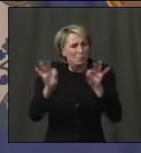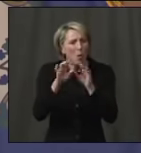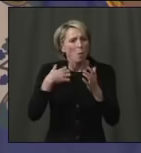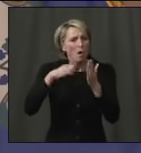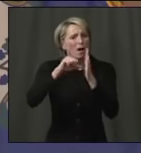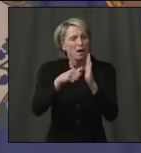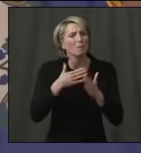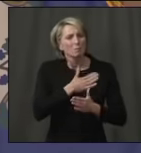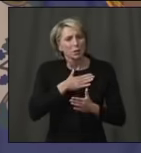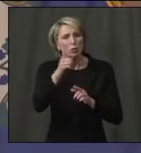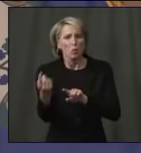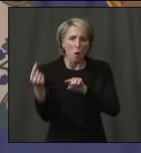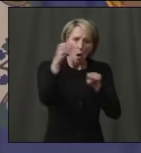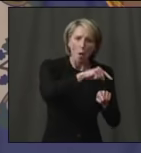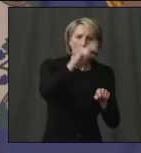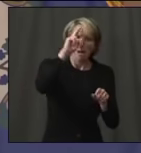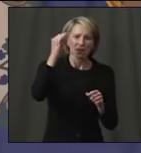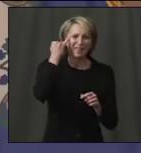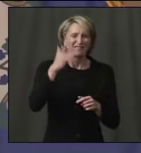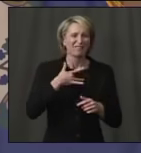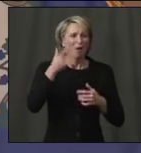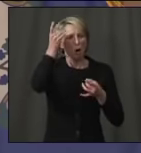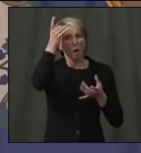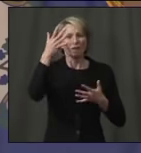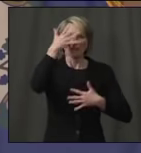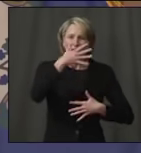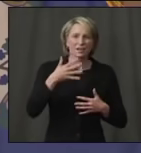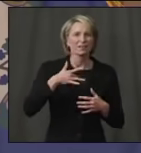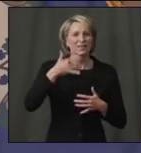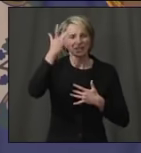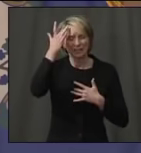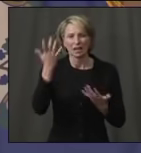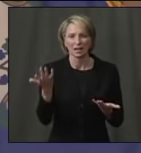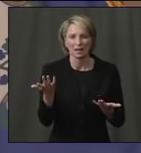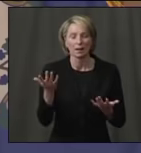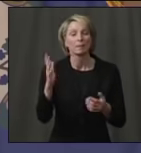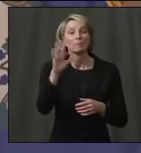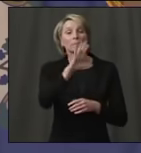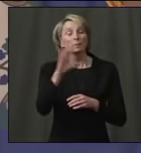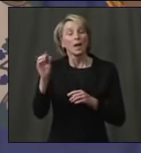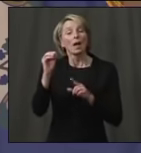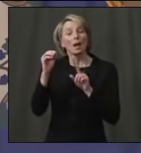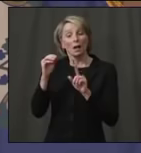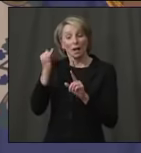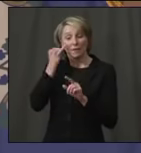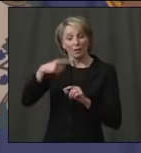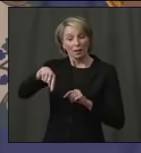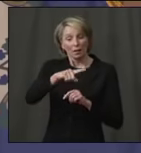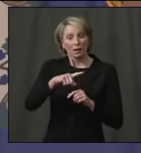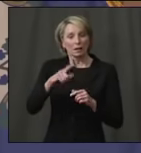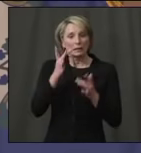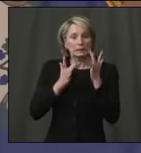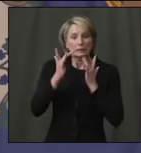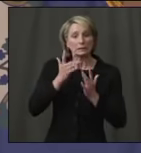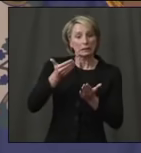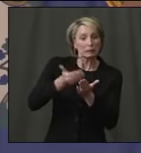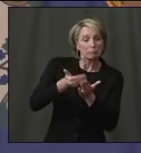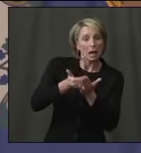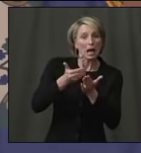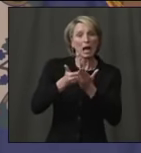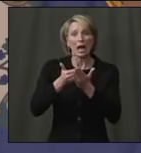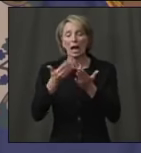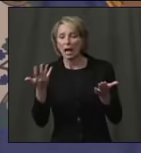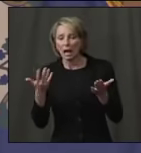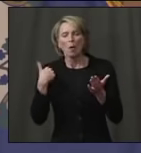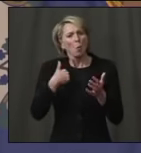had, you know, everybody, whether they can pay their rent or not, we urge everybody, if you can pay your rent, pay your rent. But nobody is going to